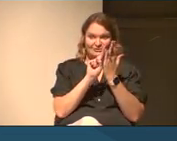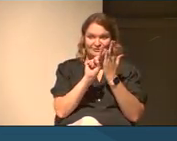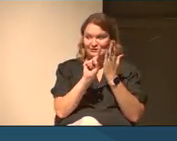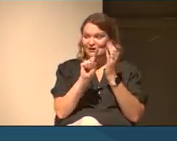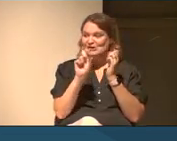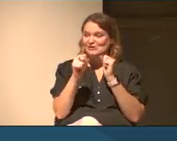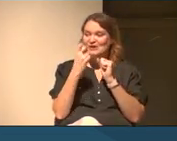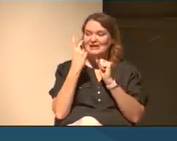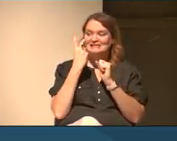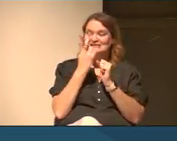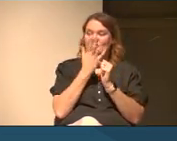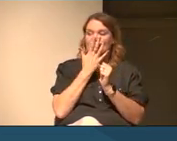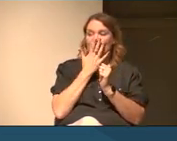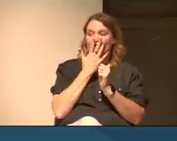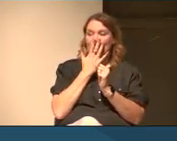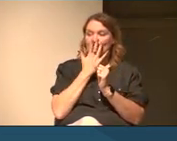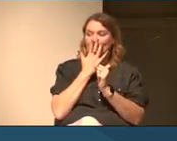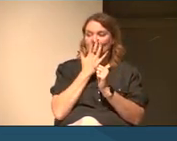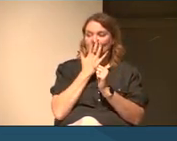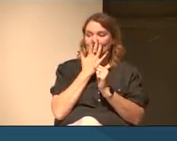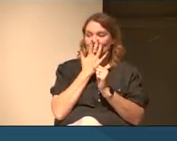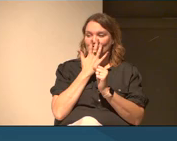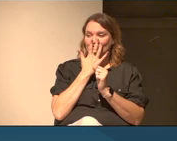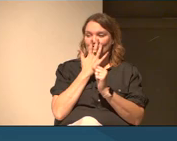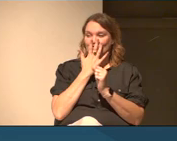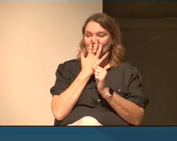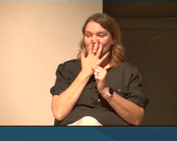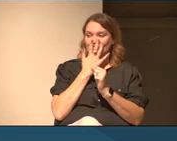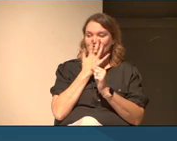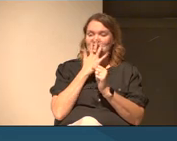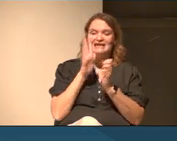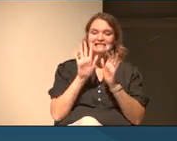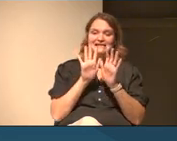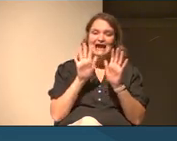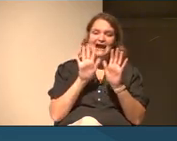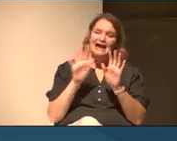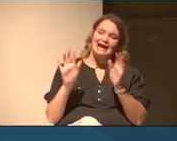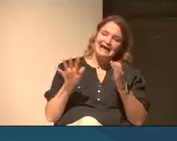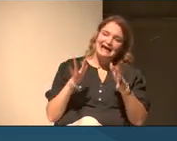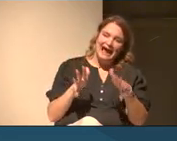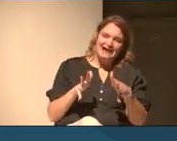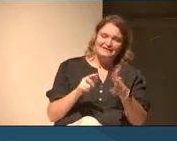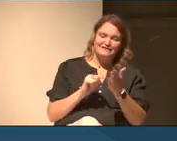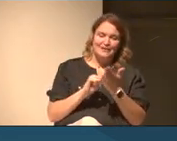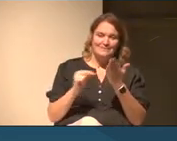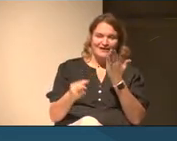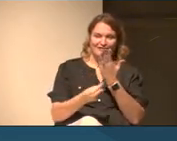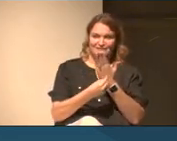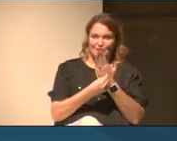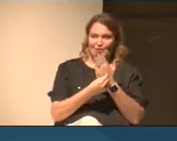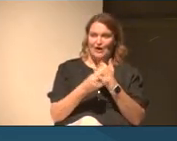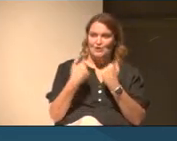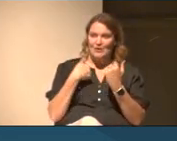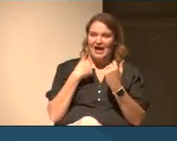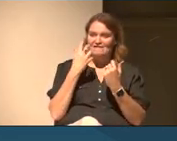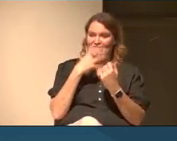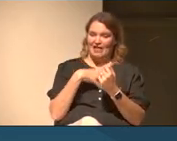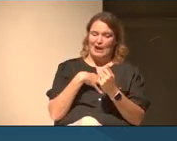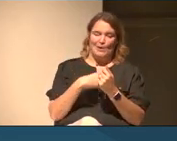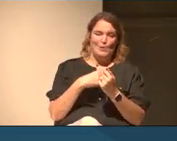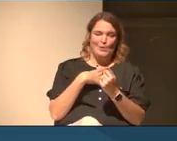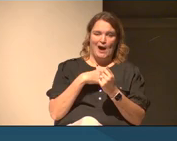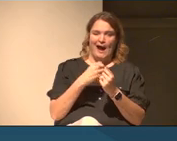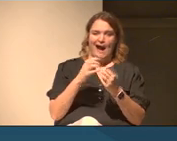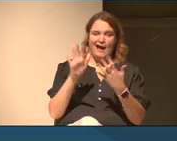specimen color. And that is kind of a metaphor for where you have this bleached out, like colorless